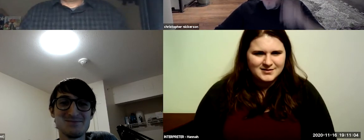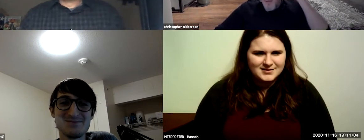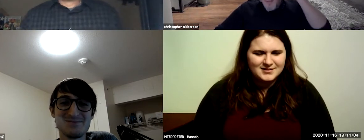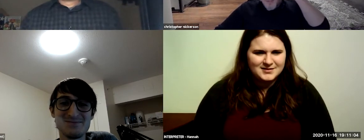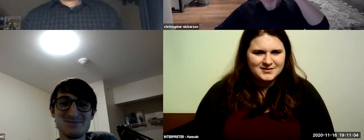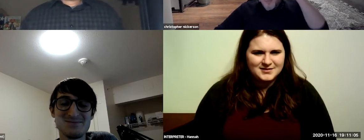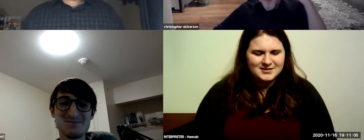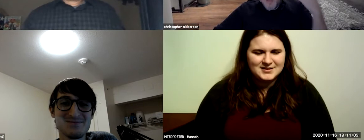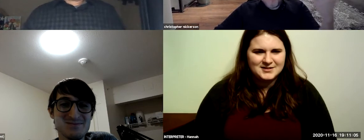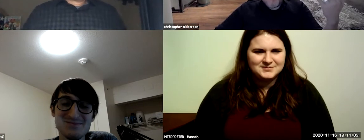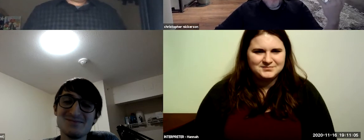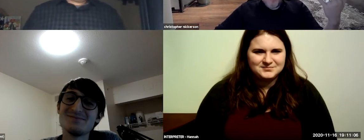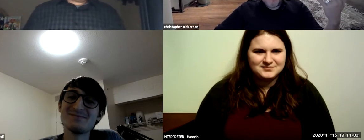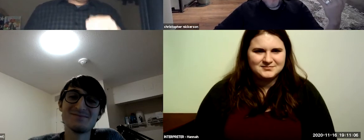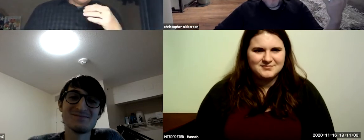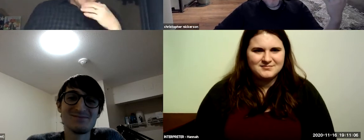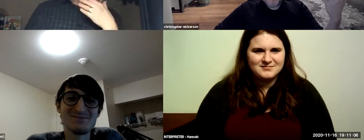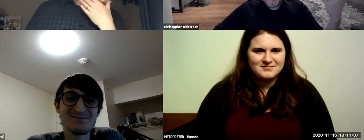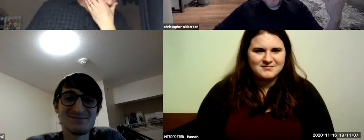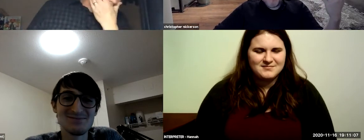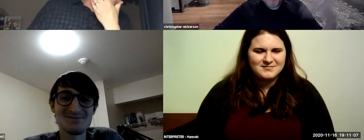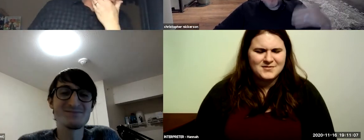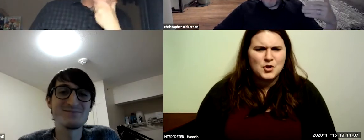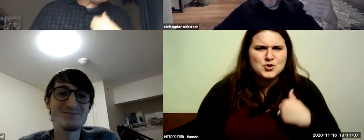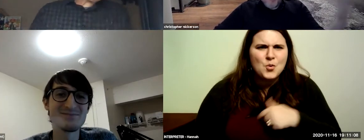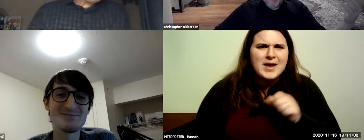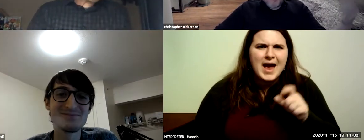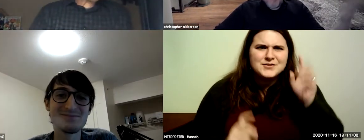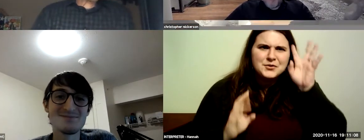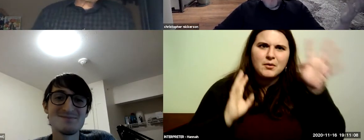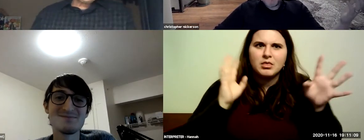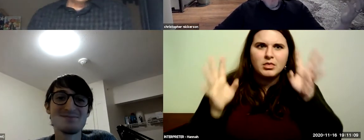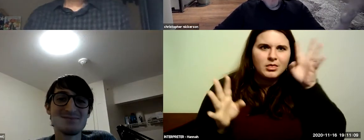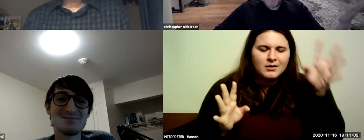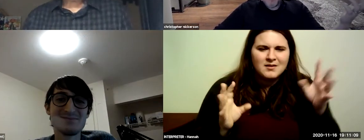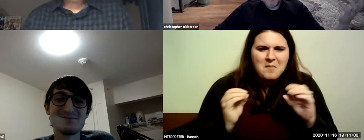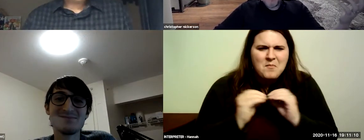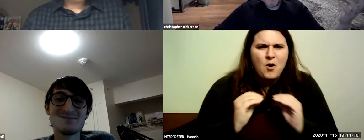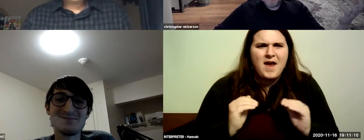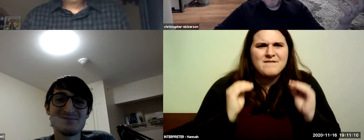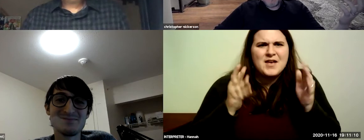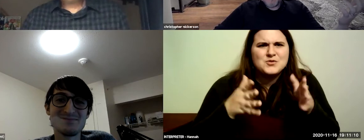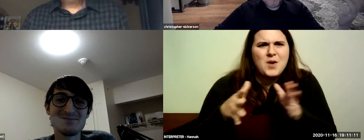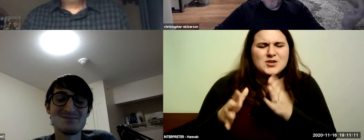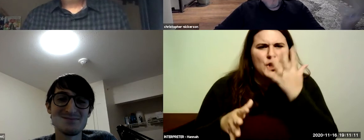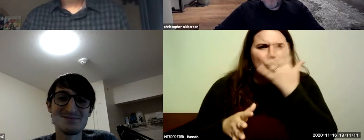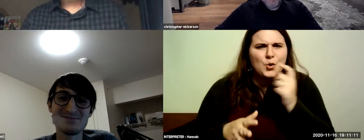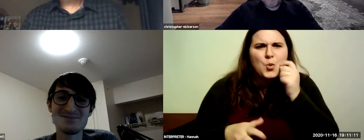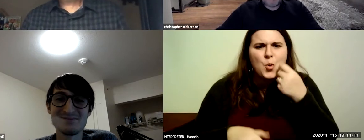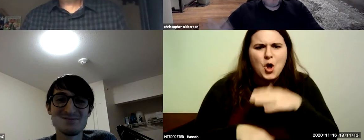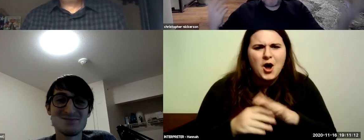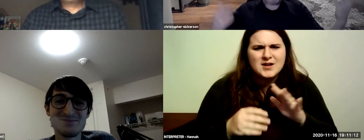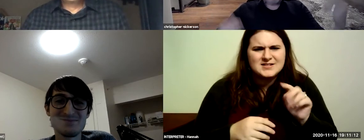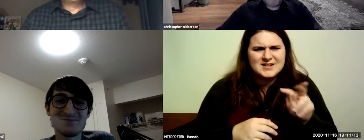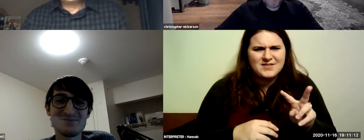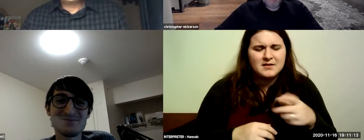Like, and then we had to figure out like all these like extremely hard or more advanced ways that look cool on TV to do it, knowing full well